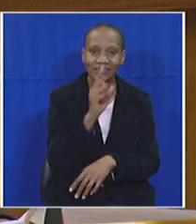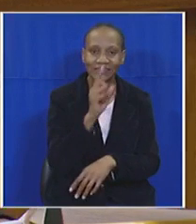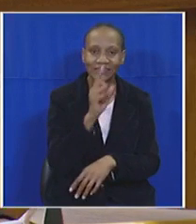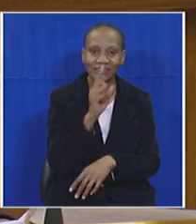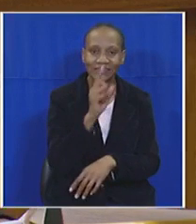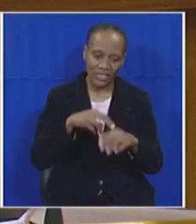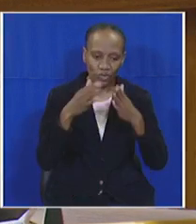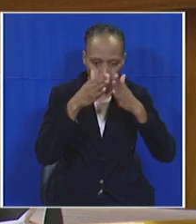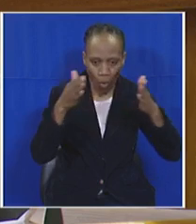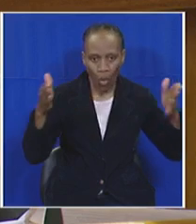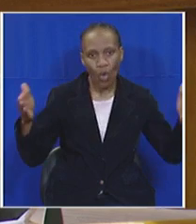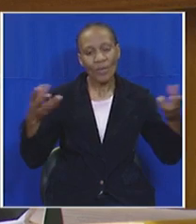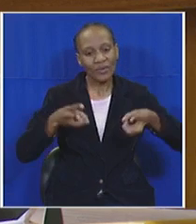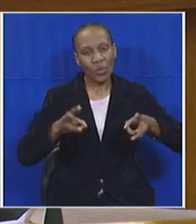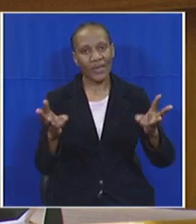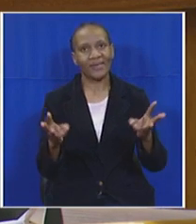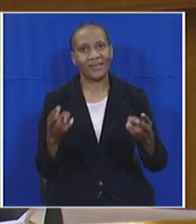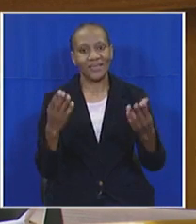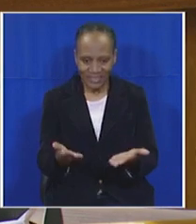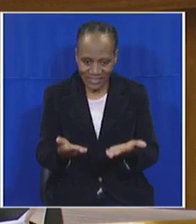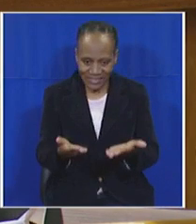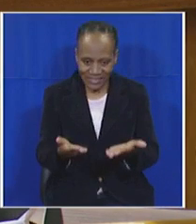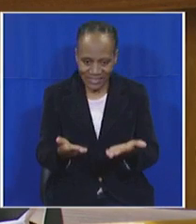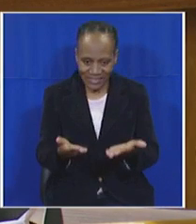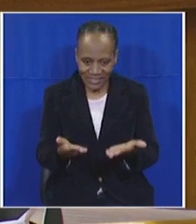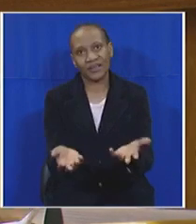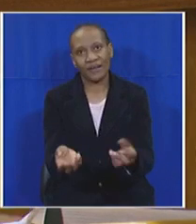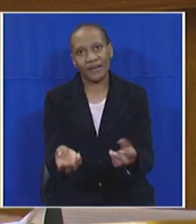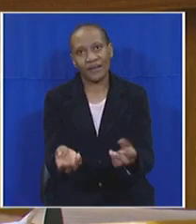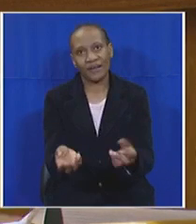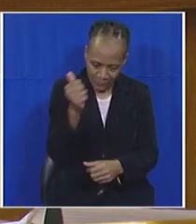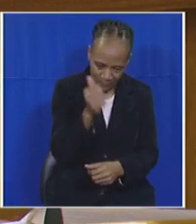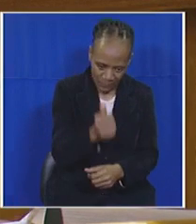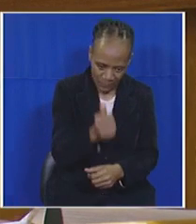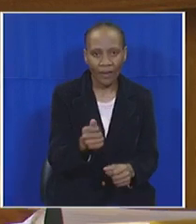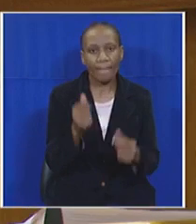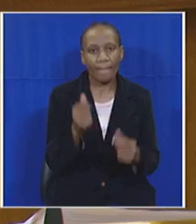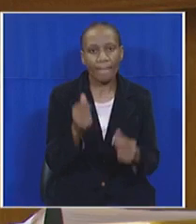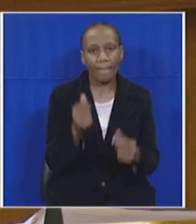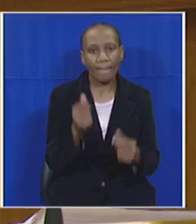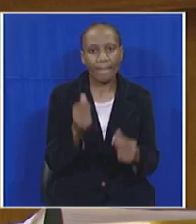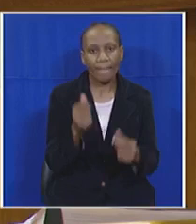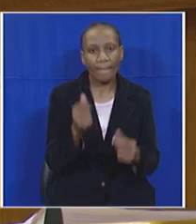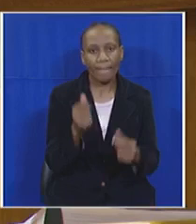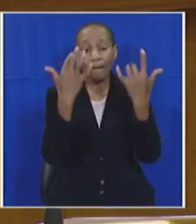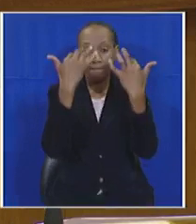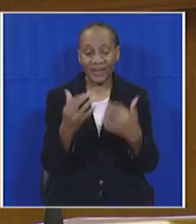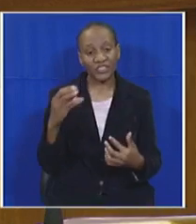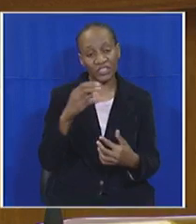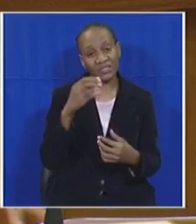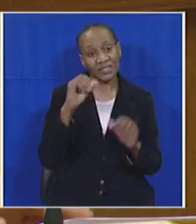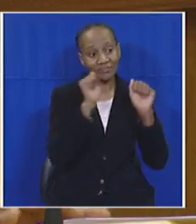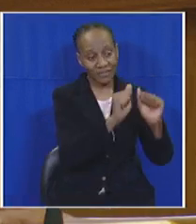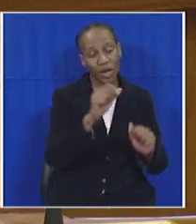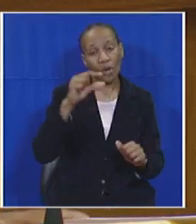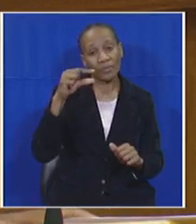climate that is conducive to service delivery. Employ us at the local level. The budget for COCTA is 78 billion